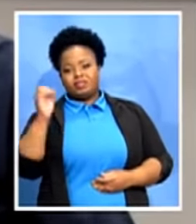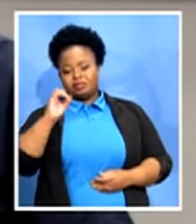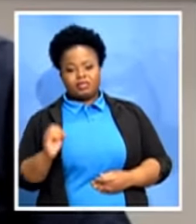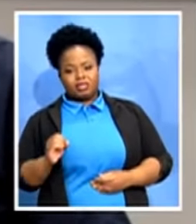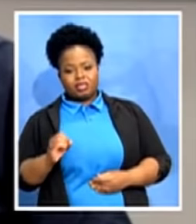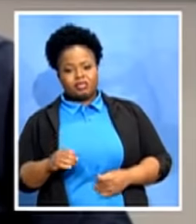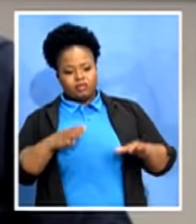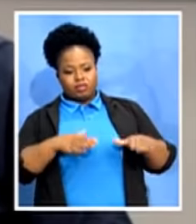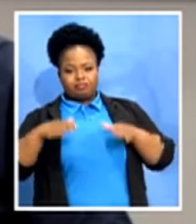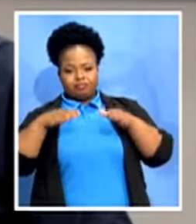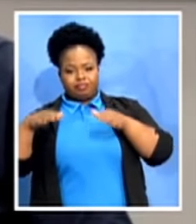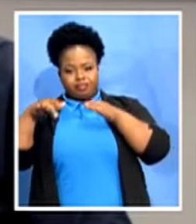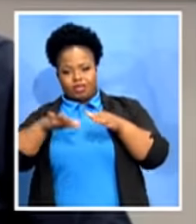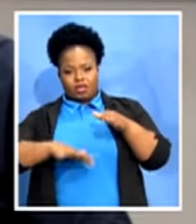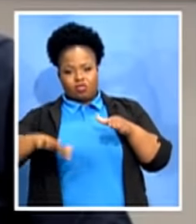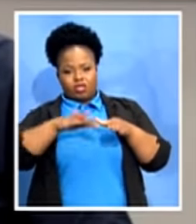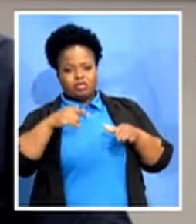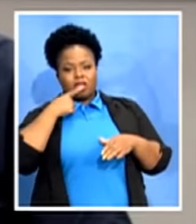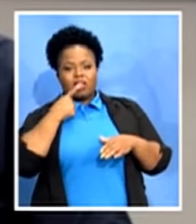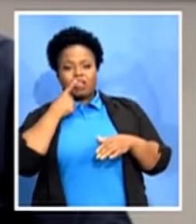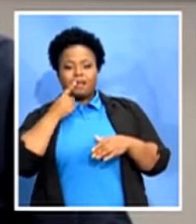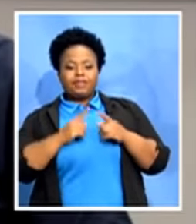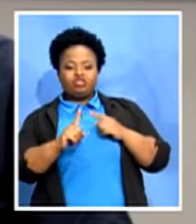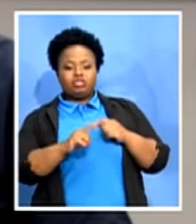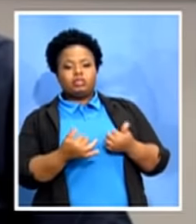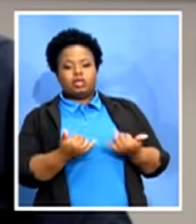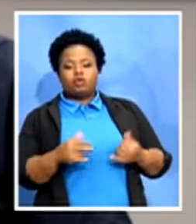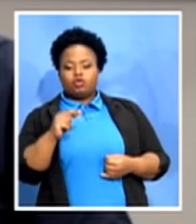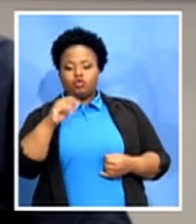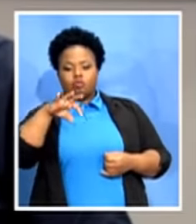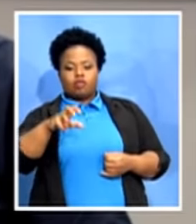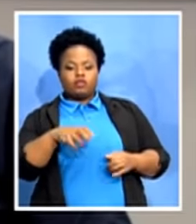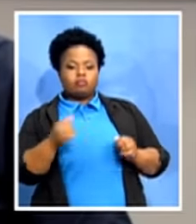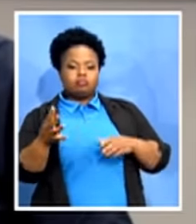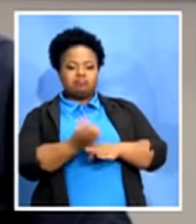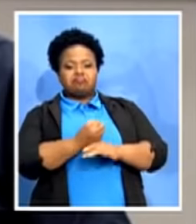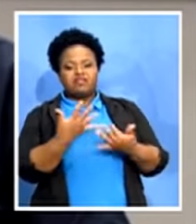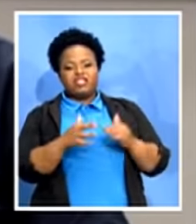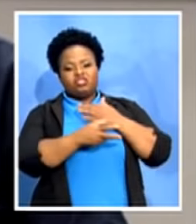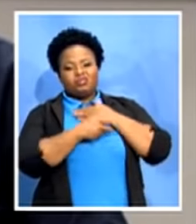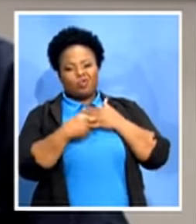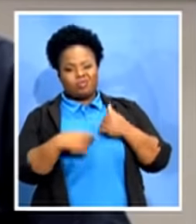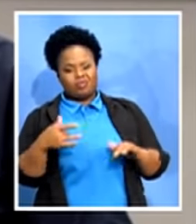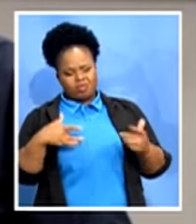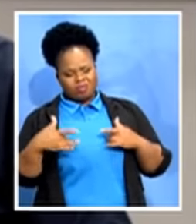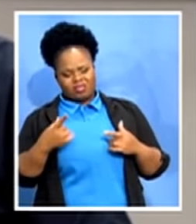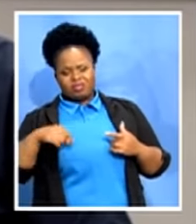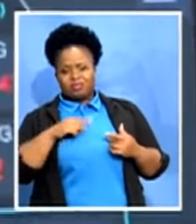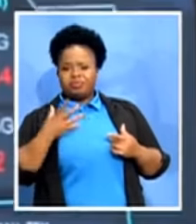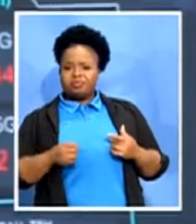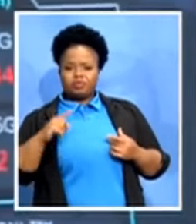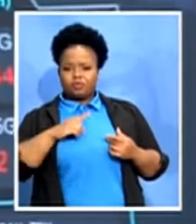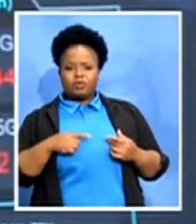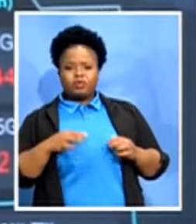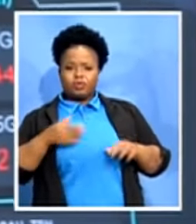batteries has been stolen in the northern province, which is a deep concern because our ability to go back and replace that is going to take a